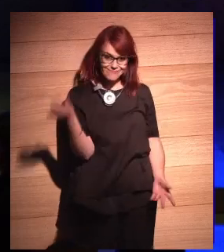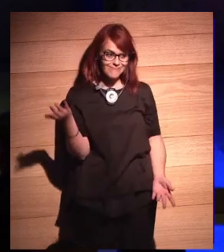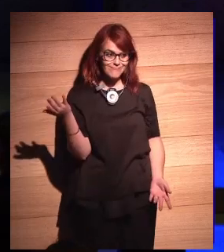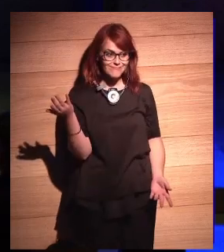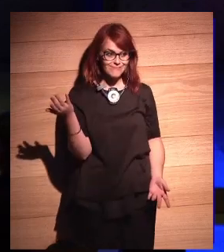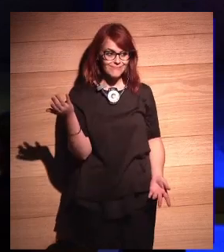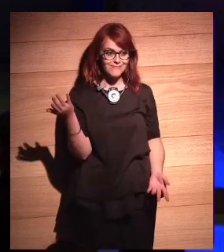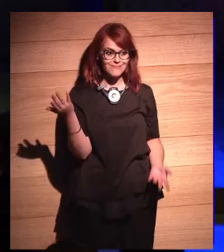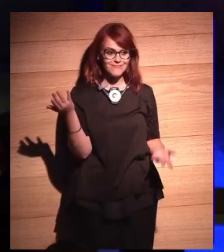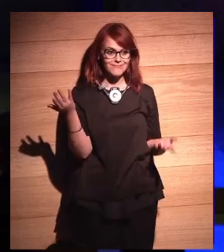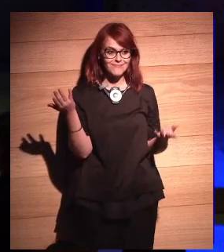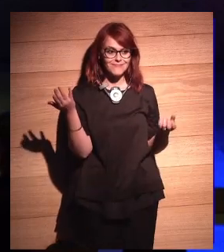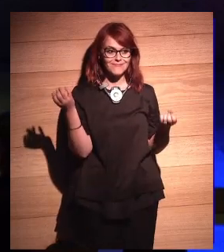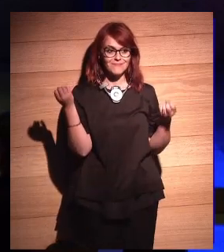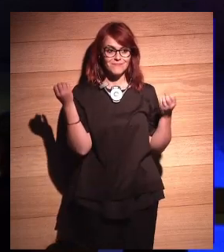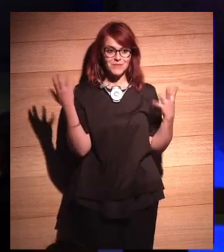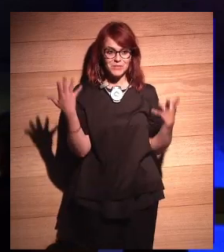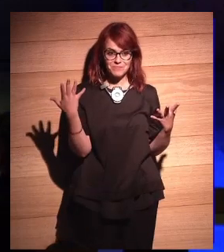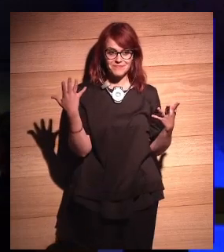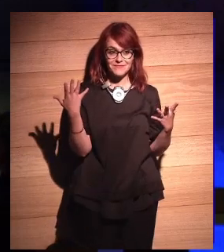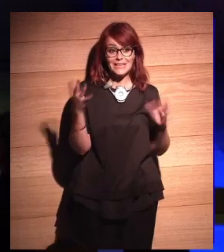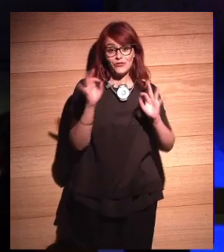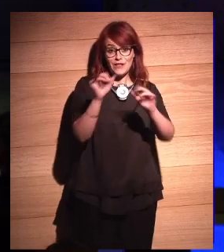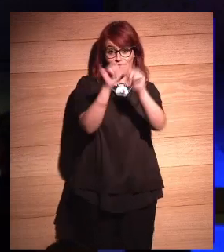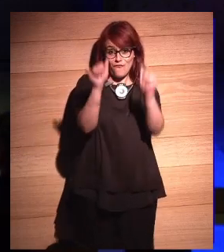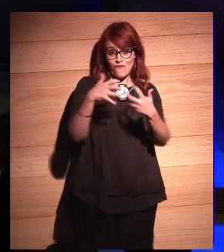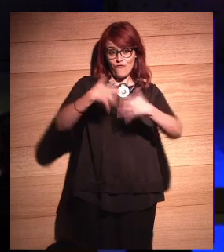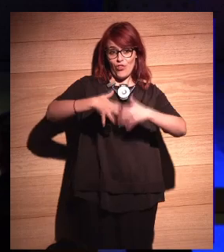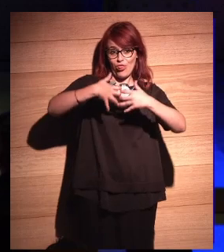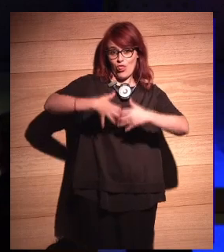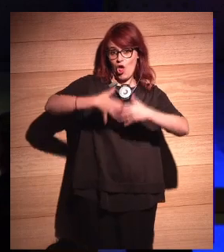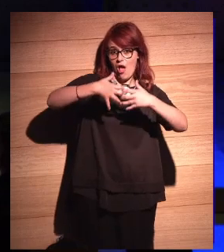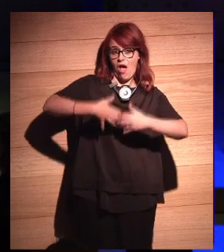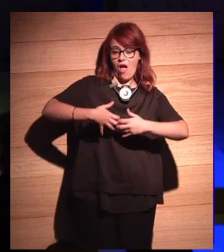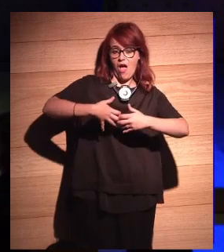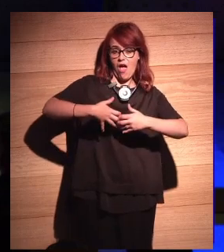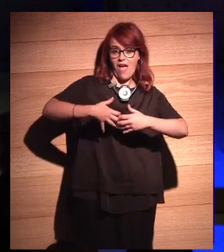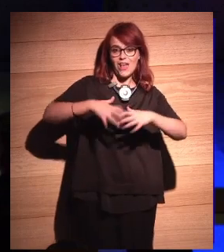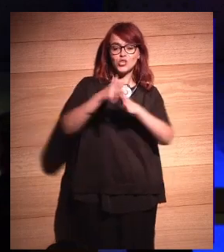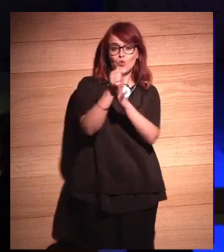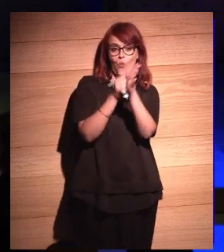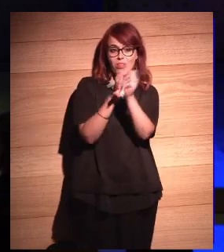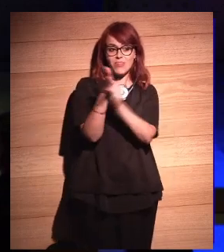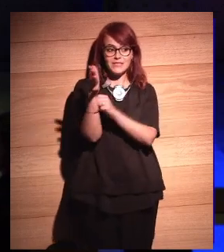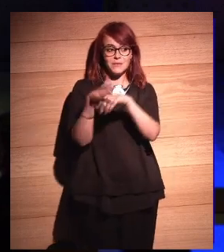Where was I? Yeah, this is how the gloves work, but the demo just always works better. This is kind of like